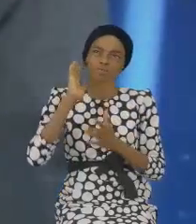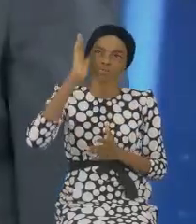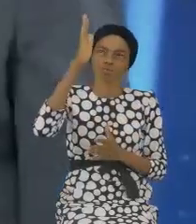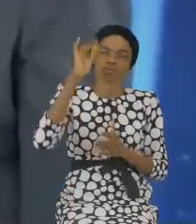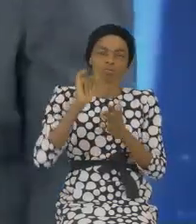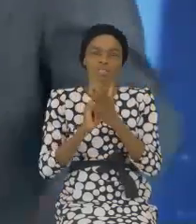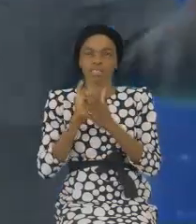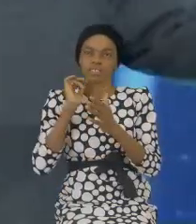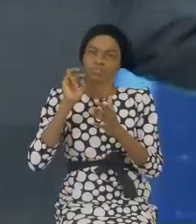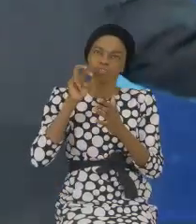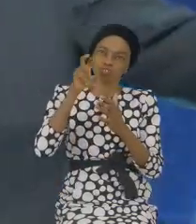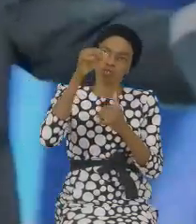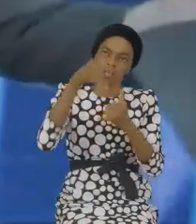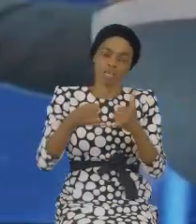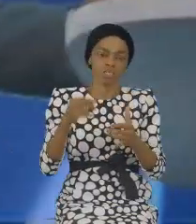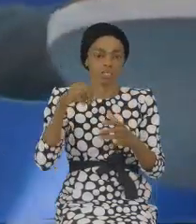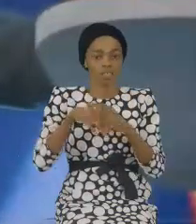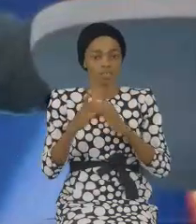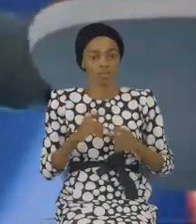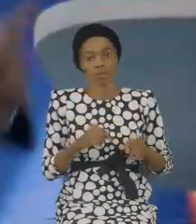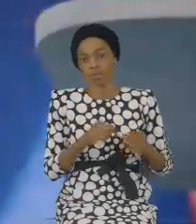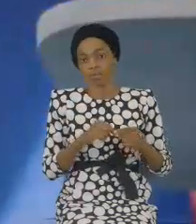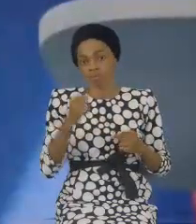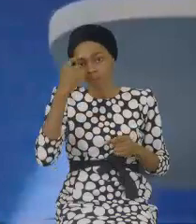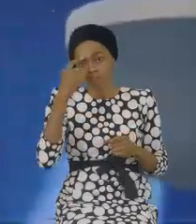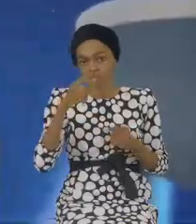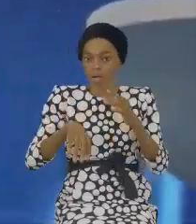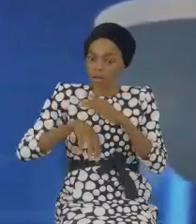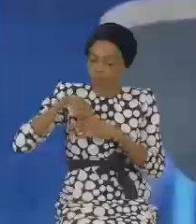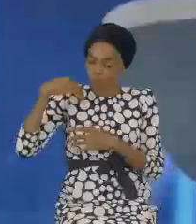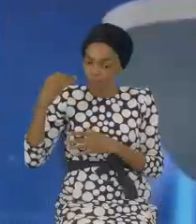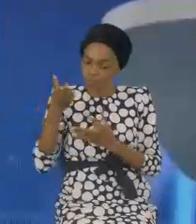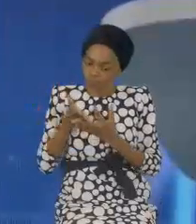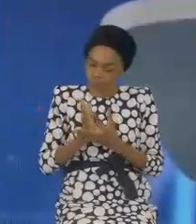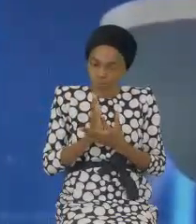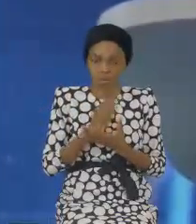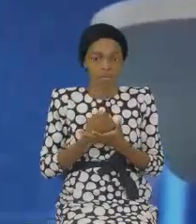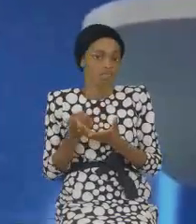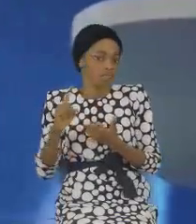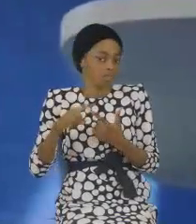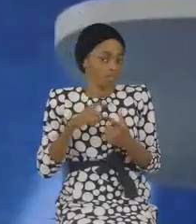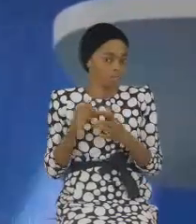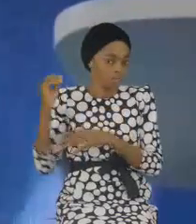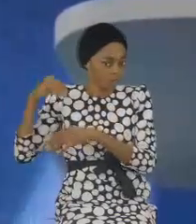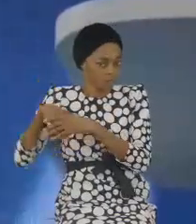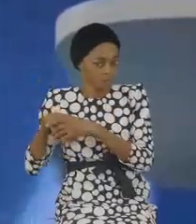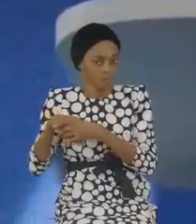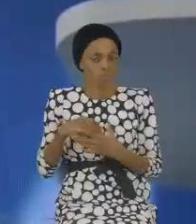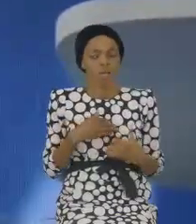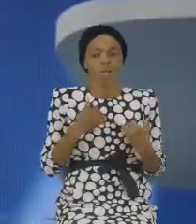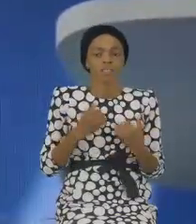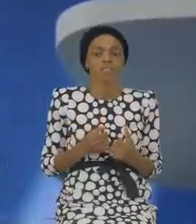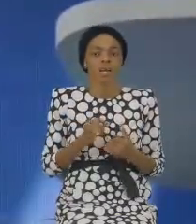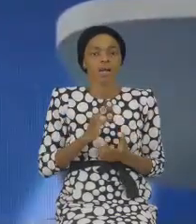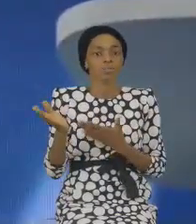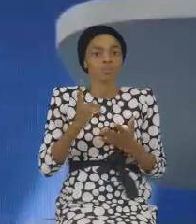that destination in mind. Out of, through, and then into. I brought you into a plentiful